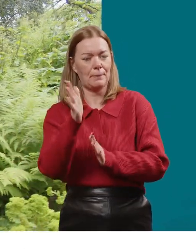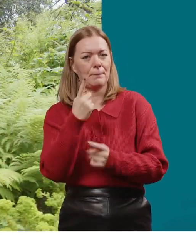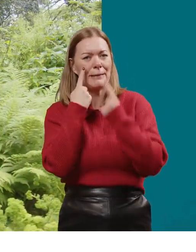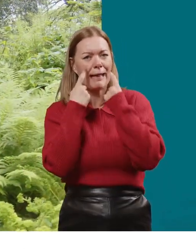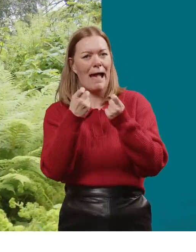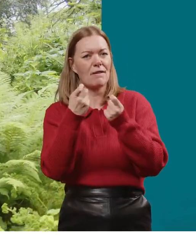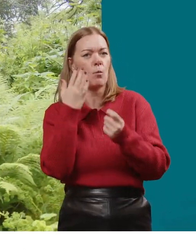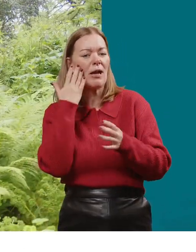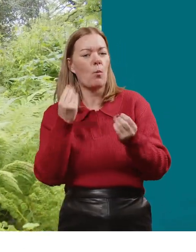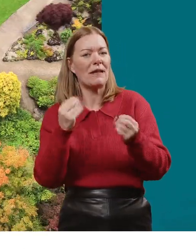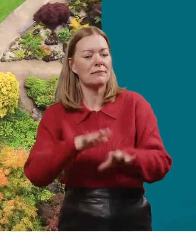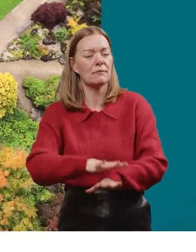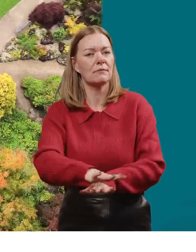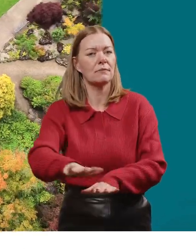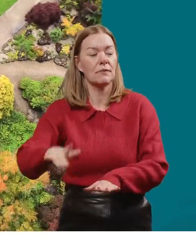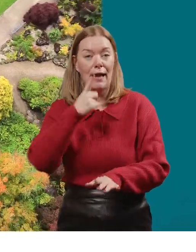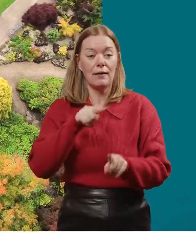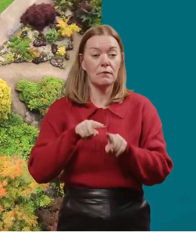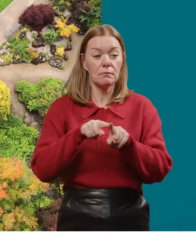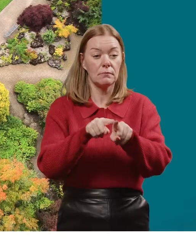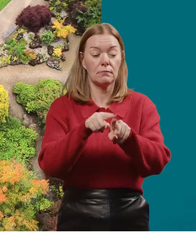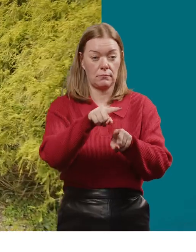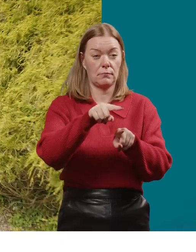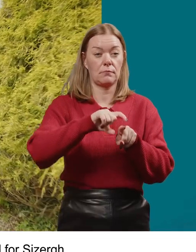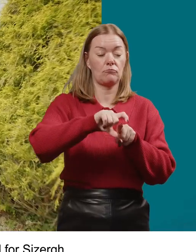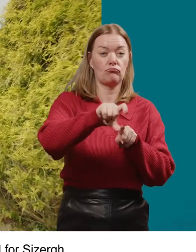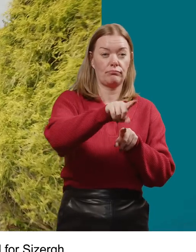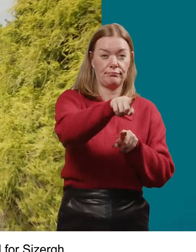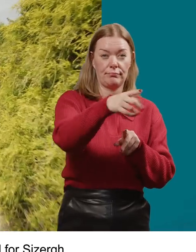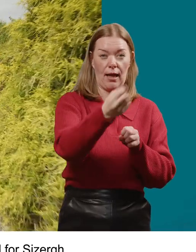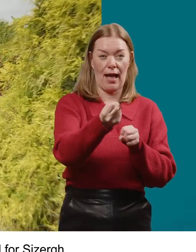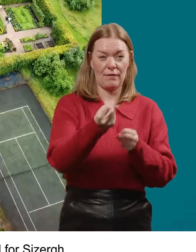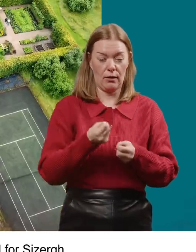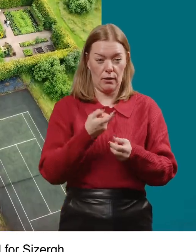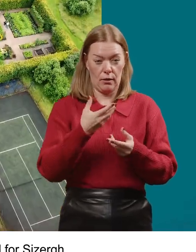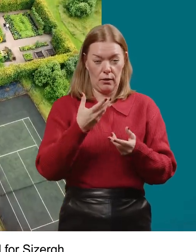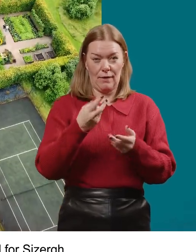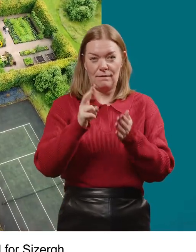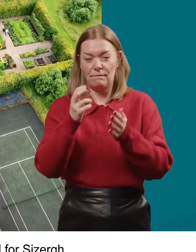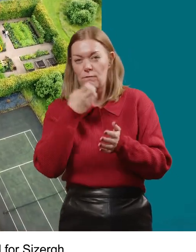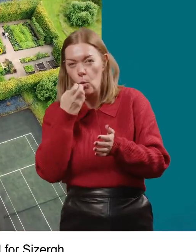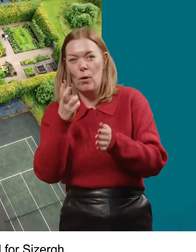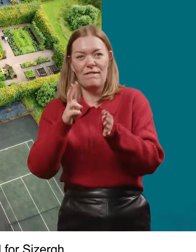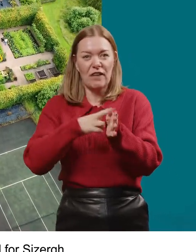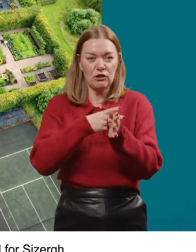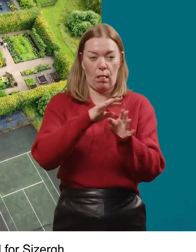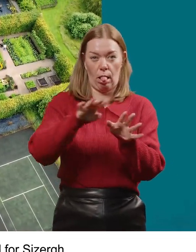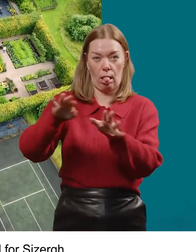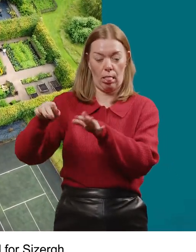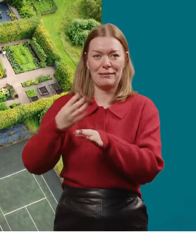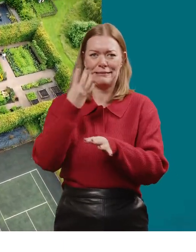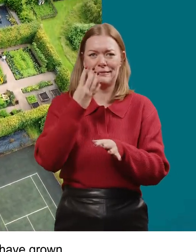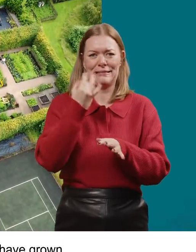weather. Follow the gravel path to the kitchen garden, which has been providing food for Sizergh since at least